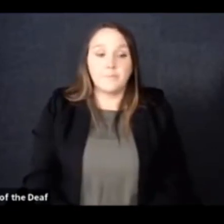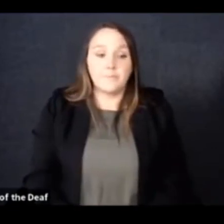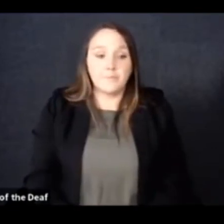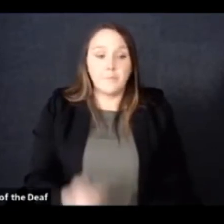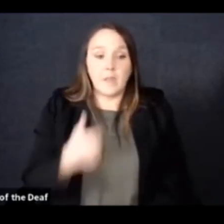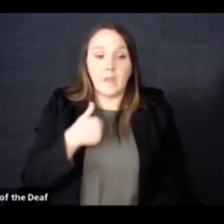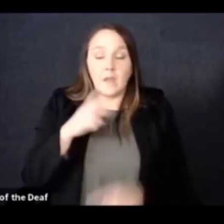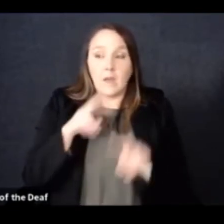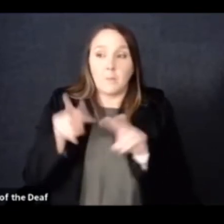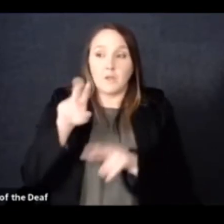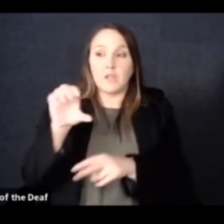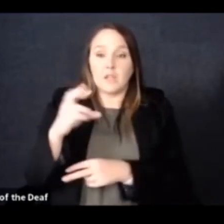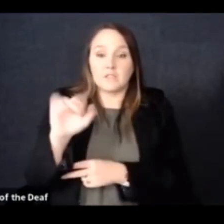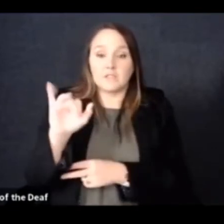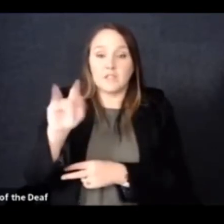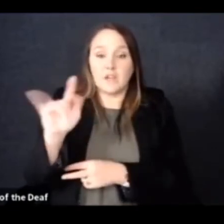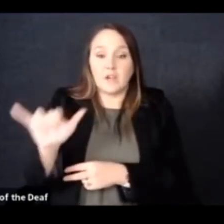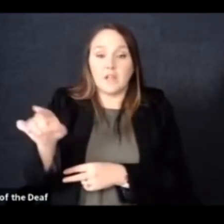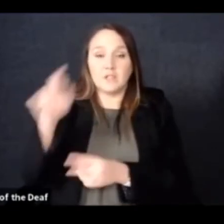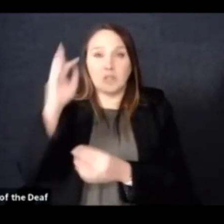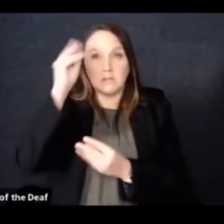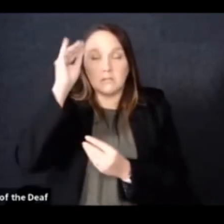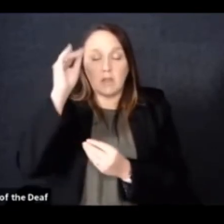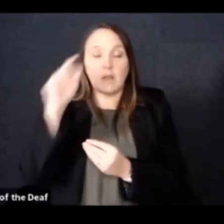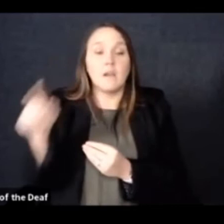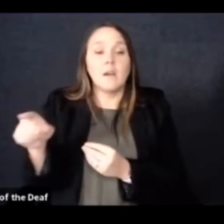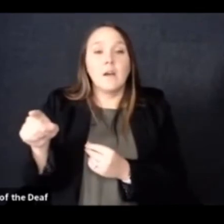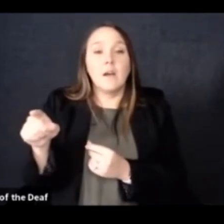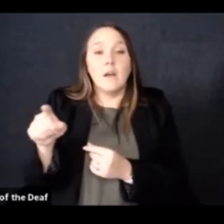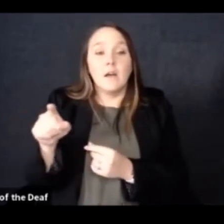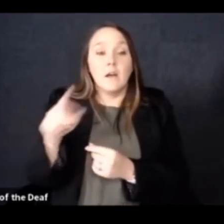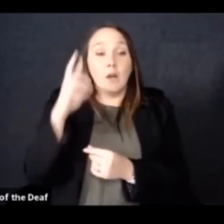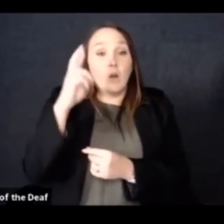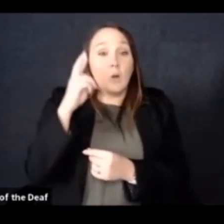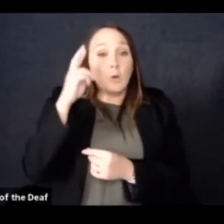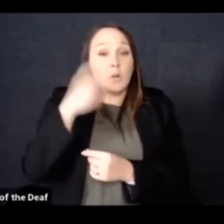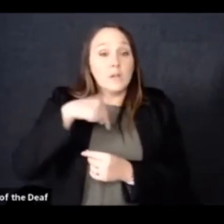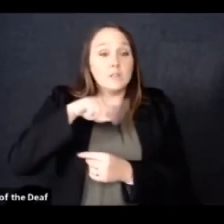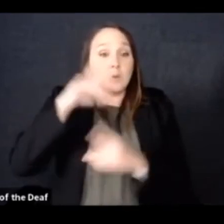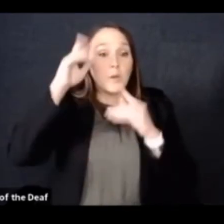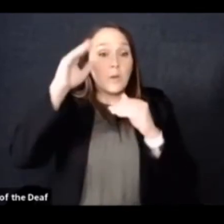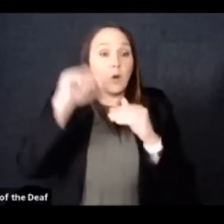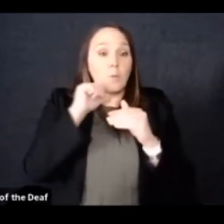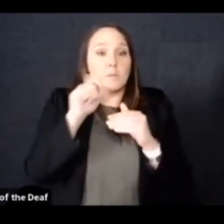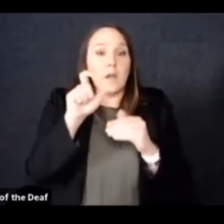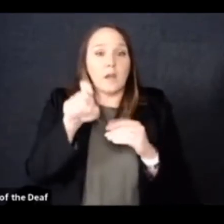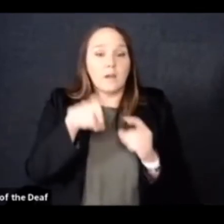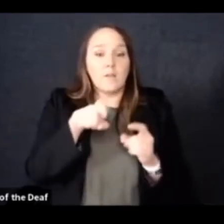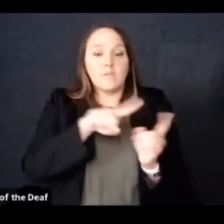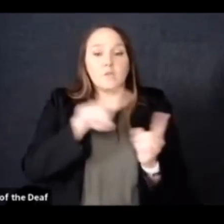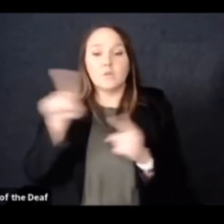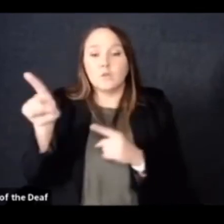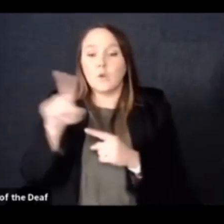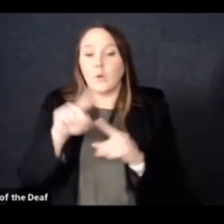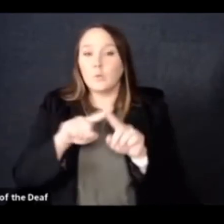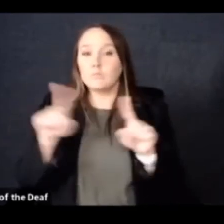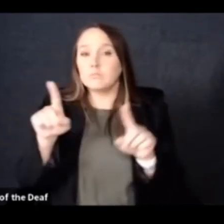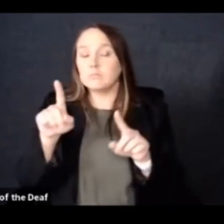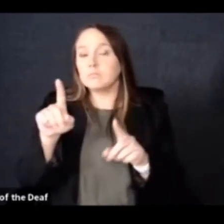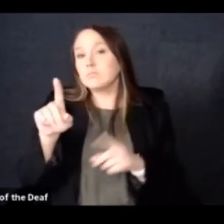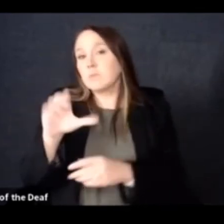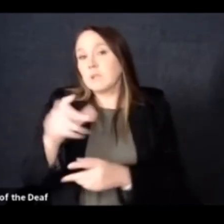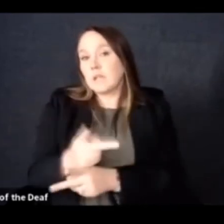at Charity for an answer while she's thinking about that. And the reason we hope that we don't have to go to an alternative care site, and going back to the last